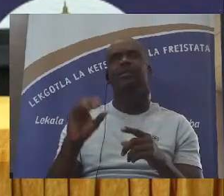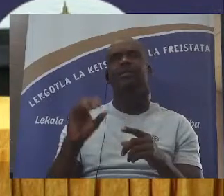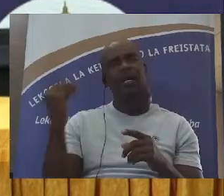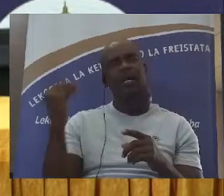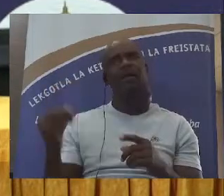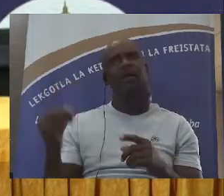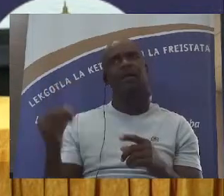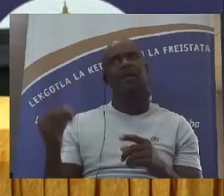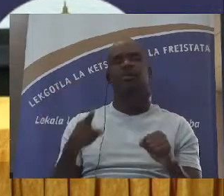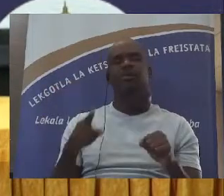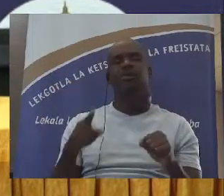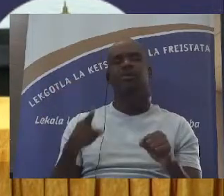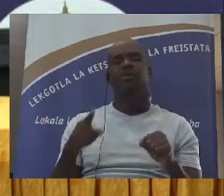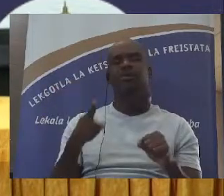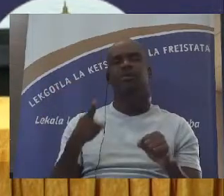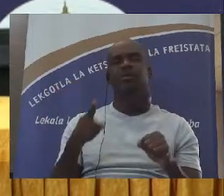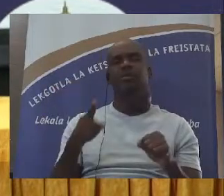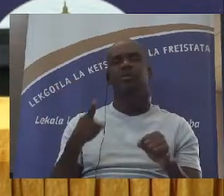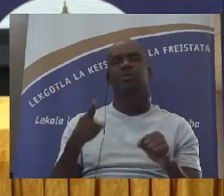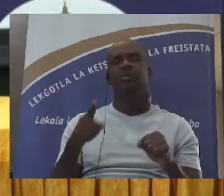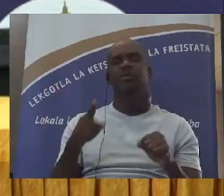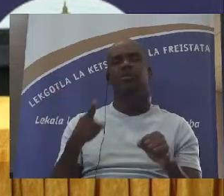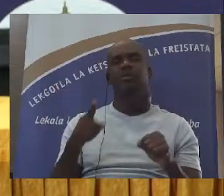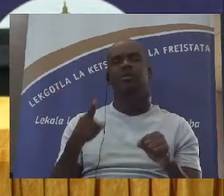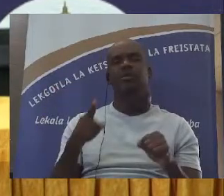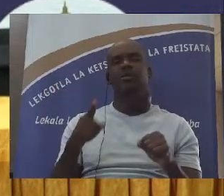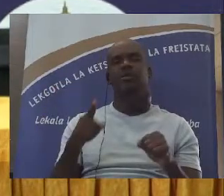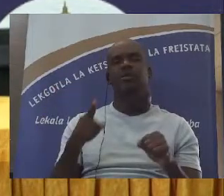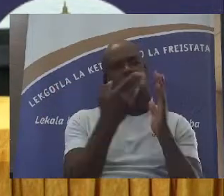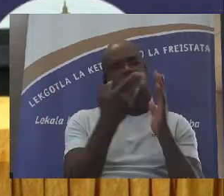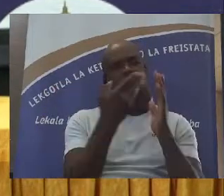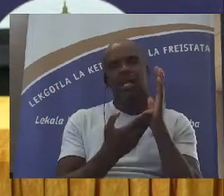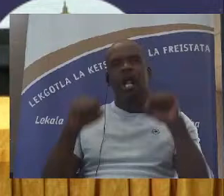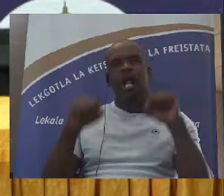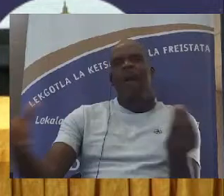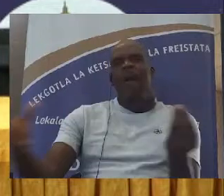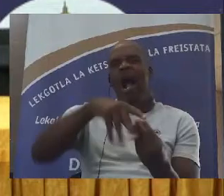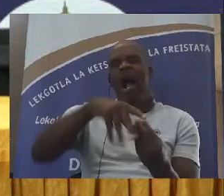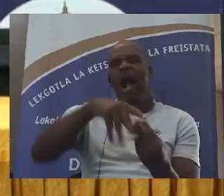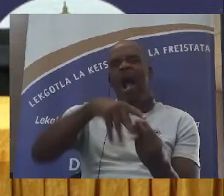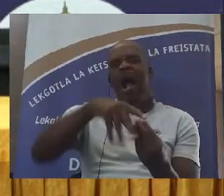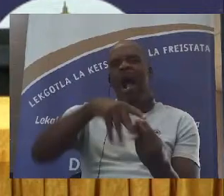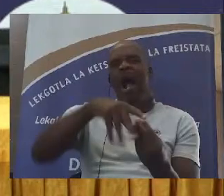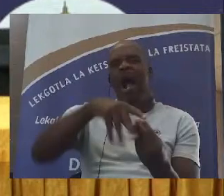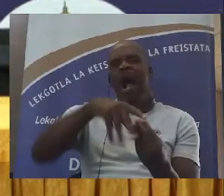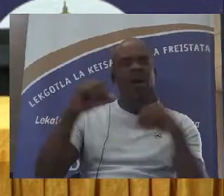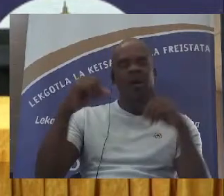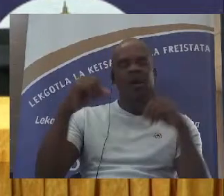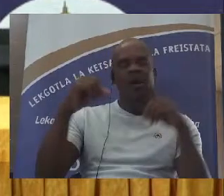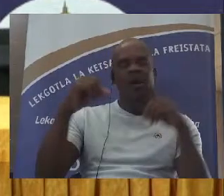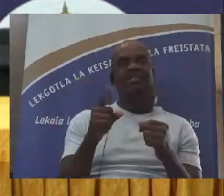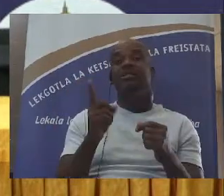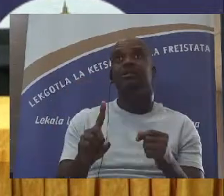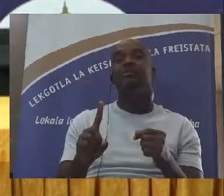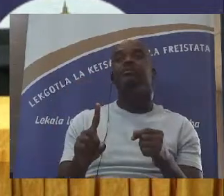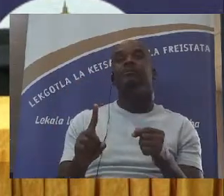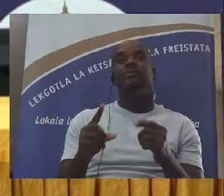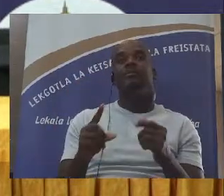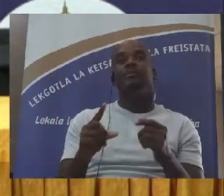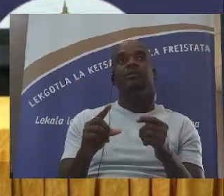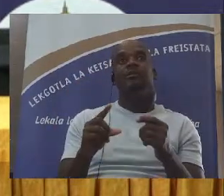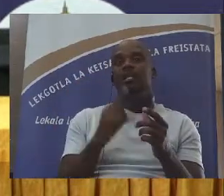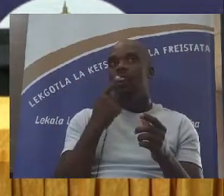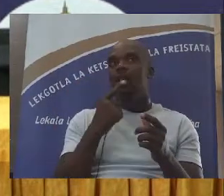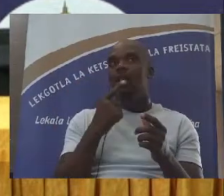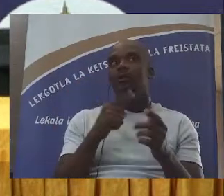bill. We don't want to be generalistic. What red tape, and you spoke about that. What